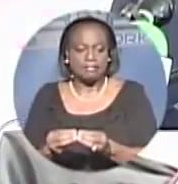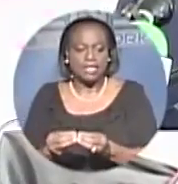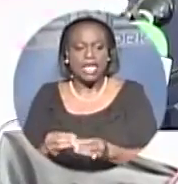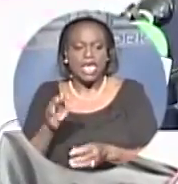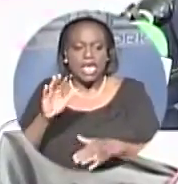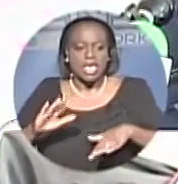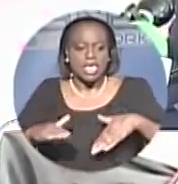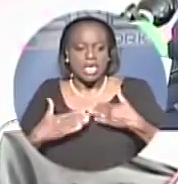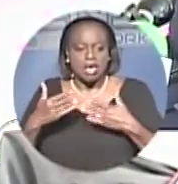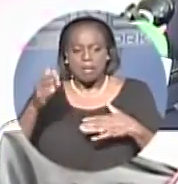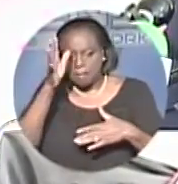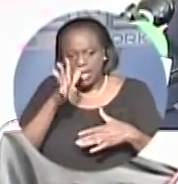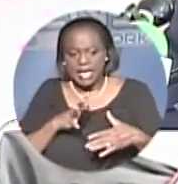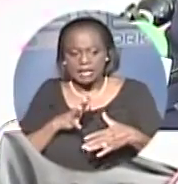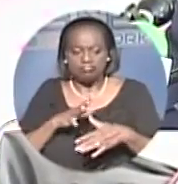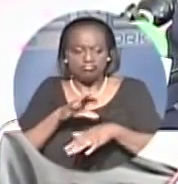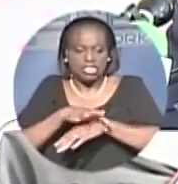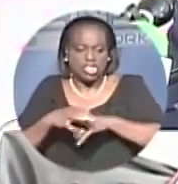and handcuffs on